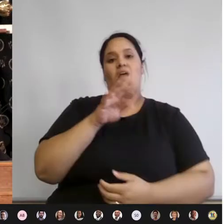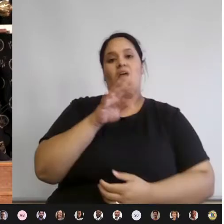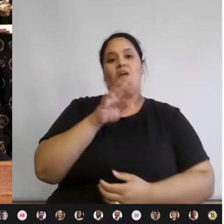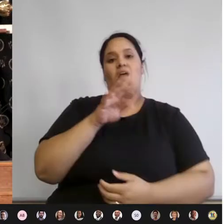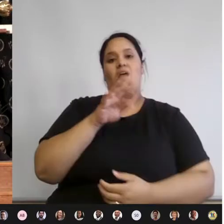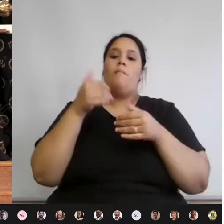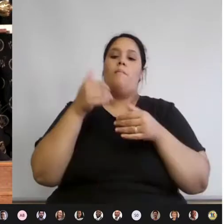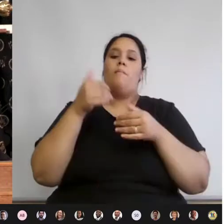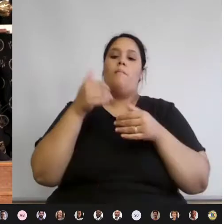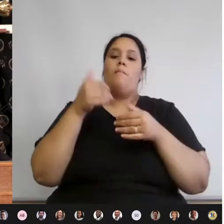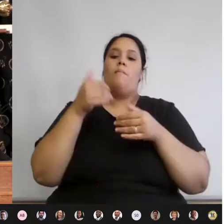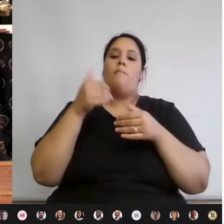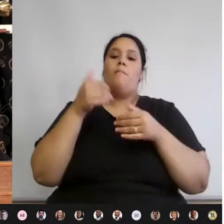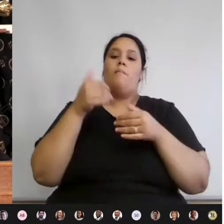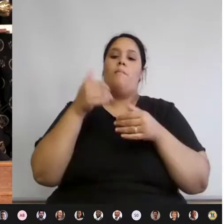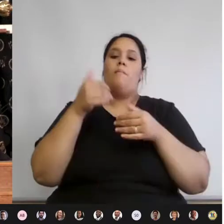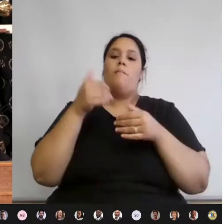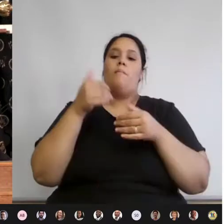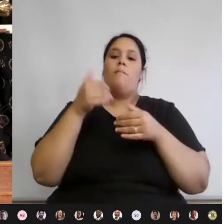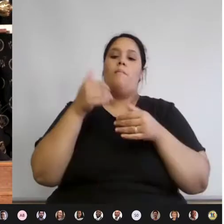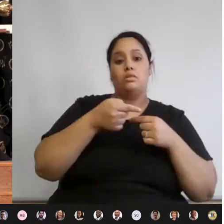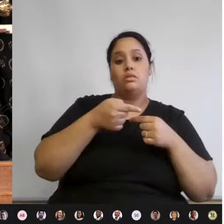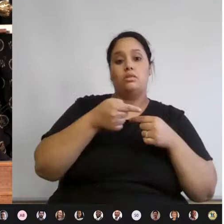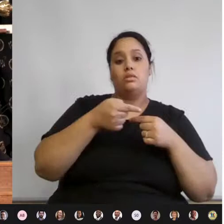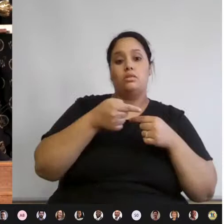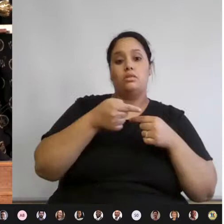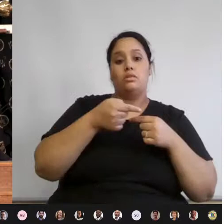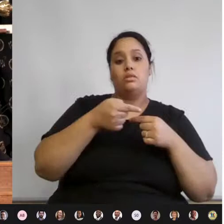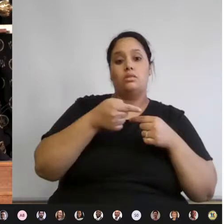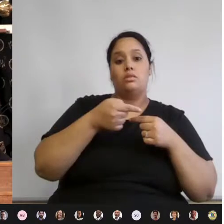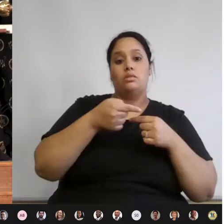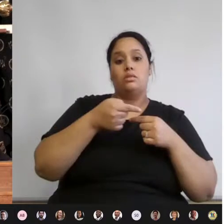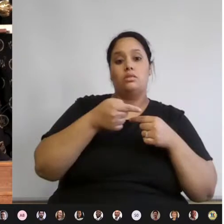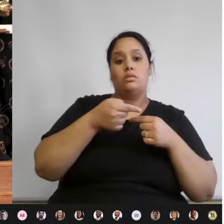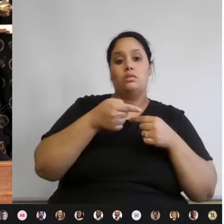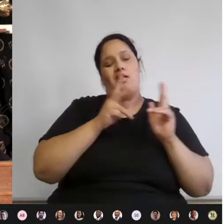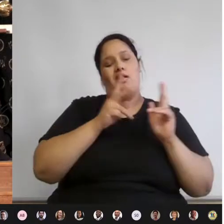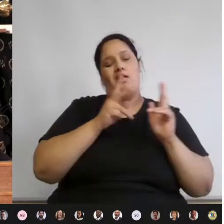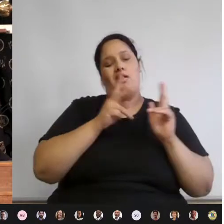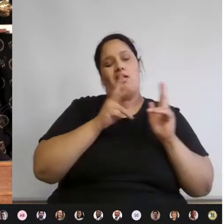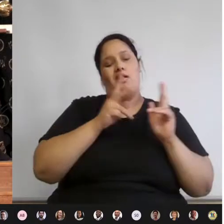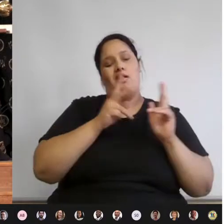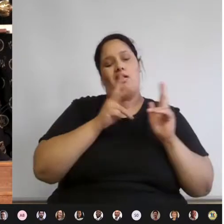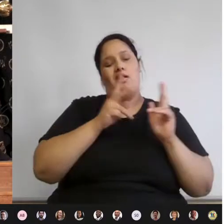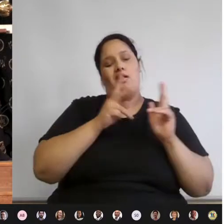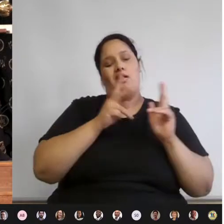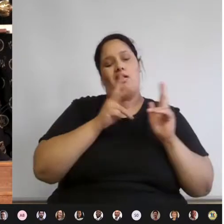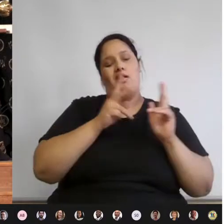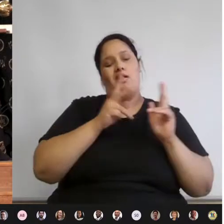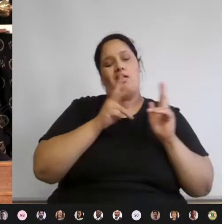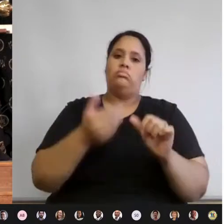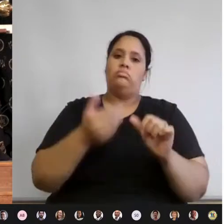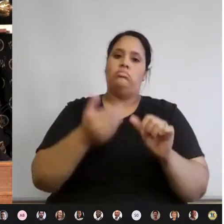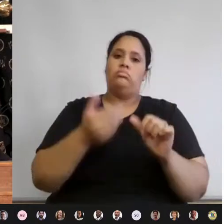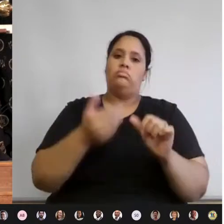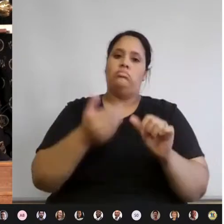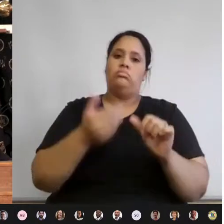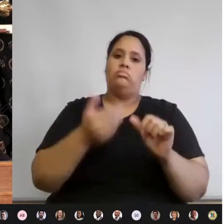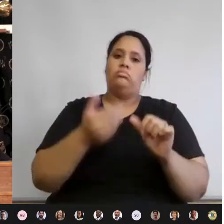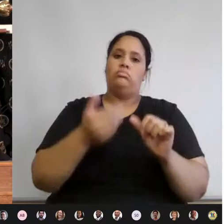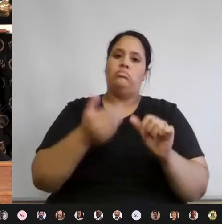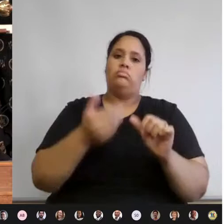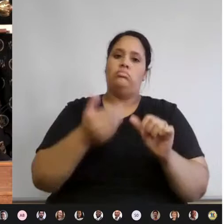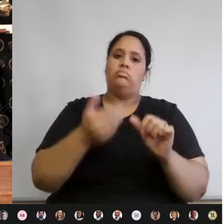process that's ahead of us, please, let's enter a process again. Let's get ourselves a good, upstanding general to